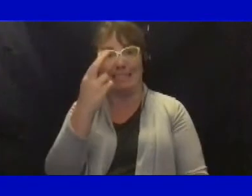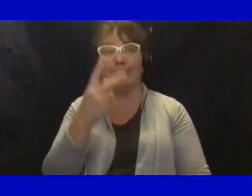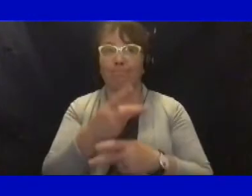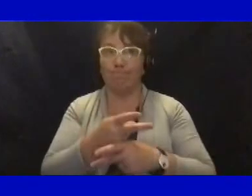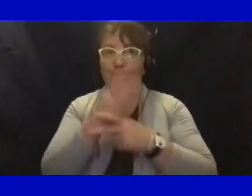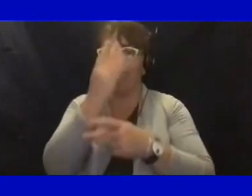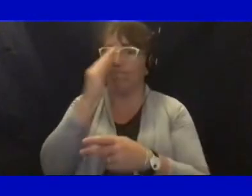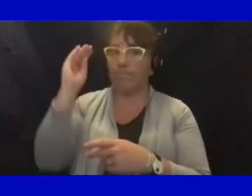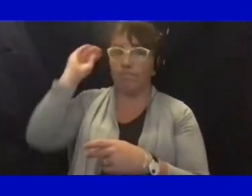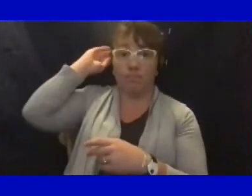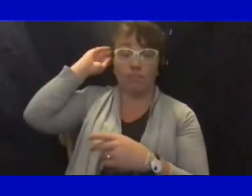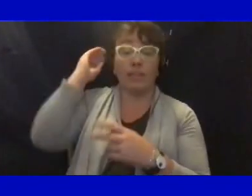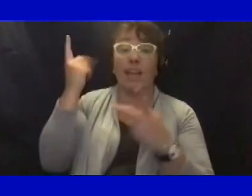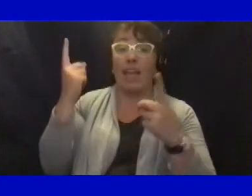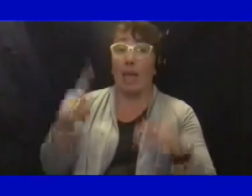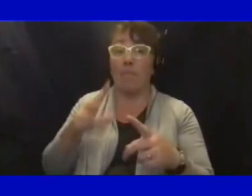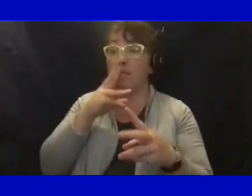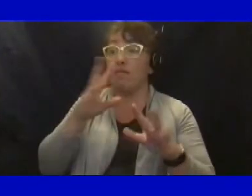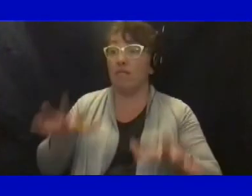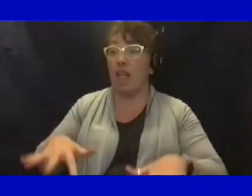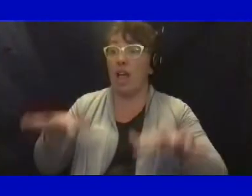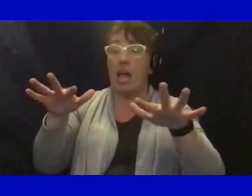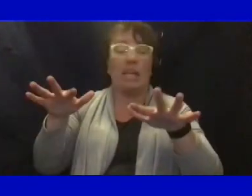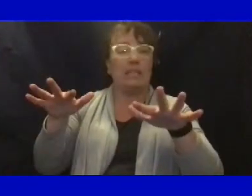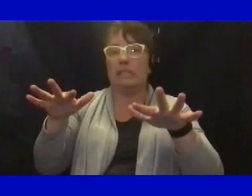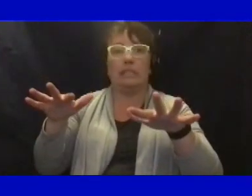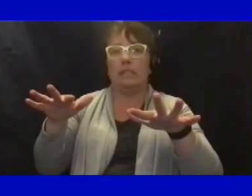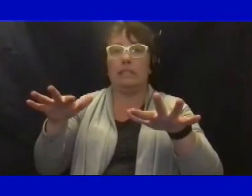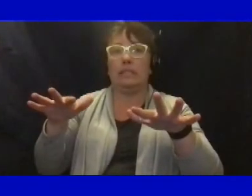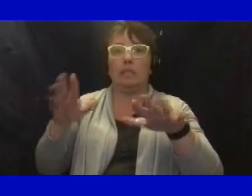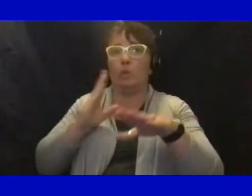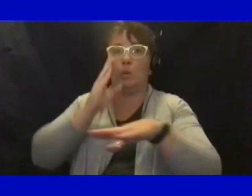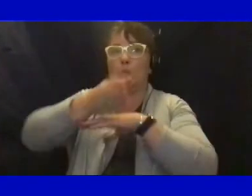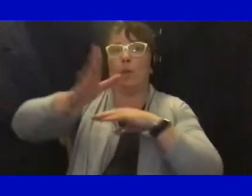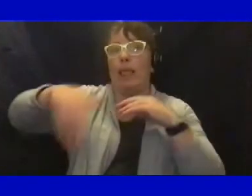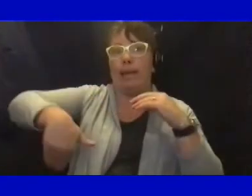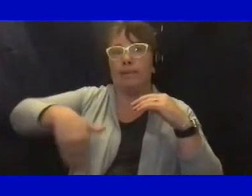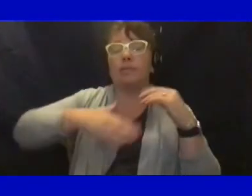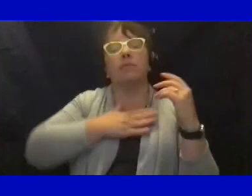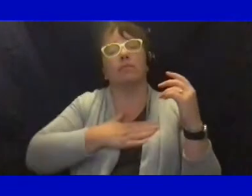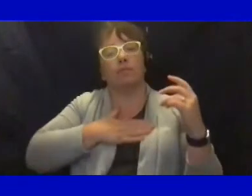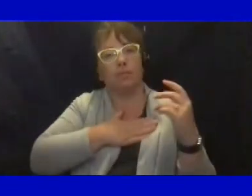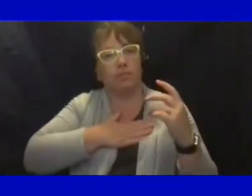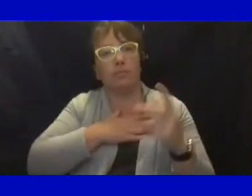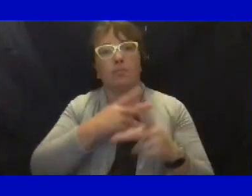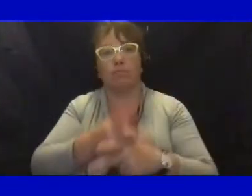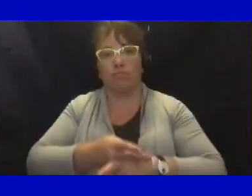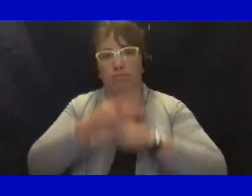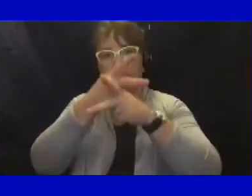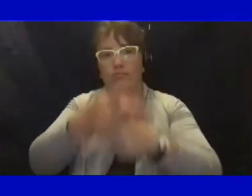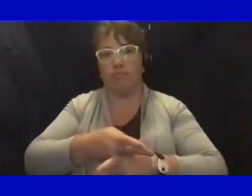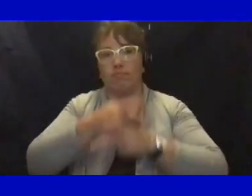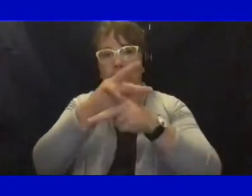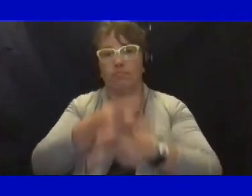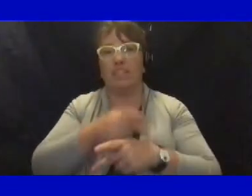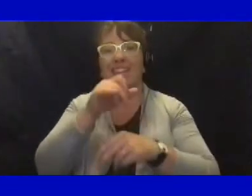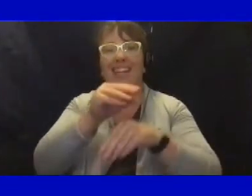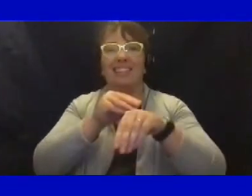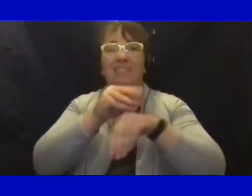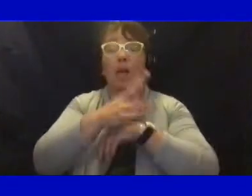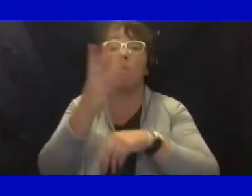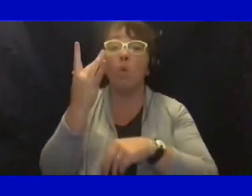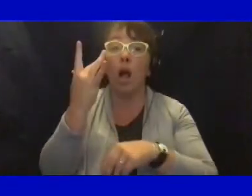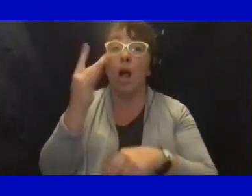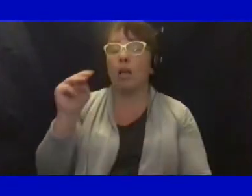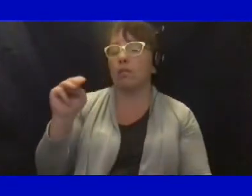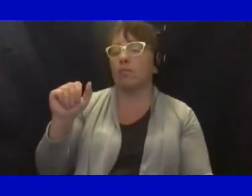starts flooding, it's too late. So you're going to have to get out beforehand. And that's affected by Marshall Creek. Myself and